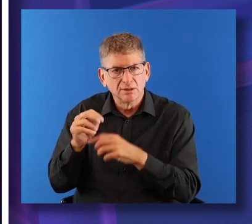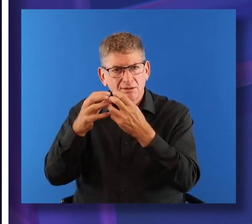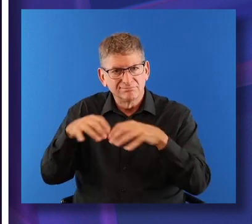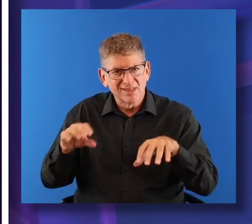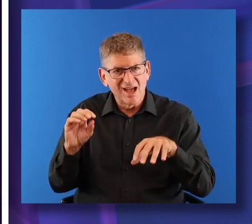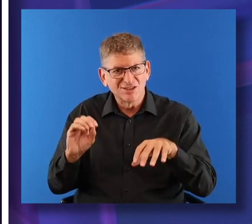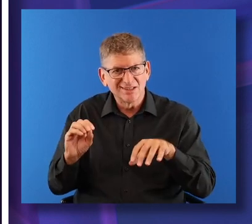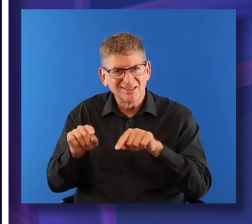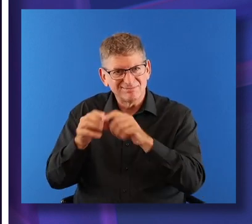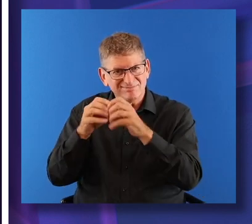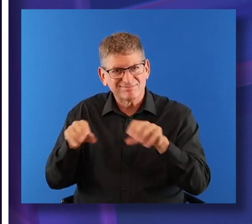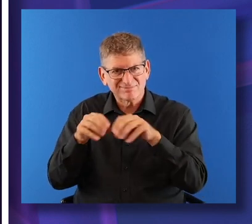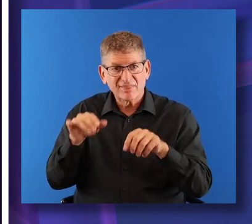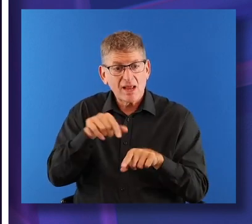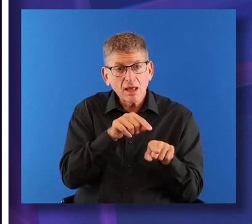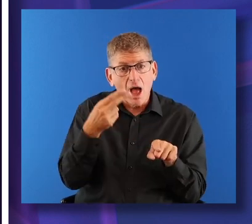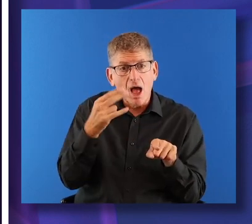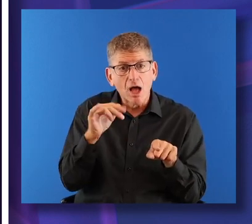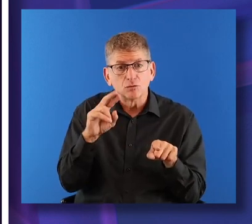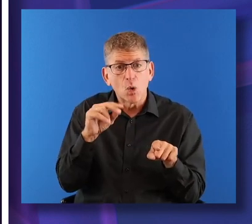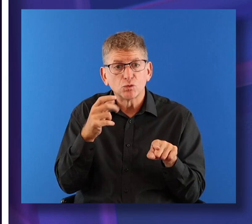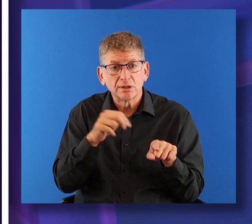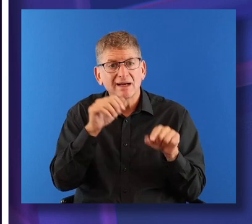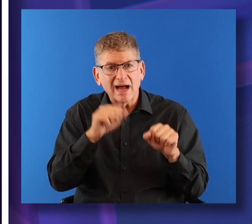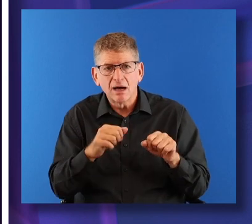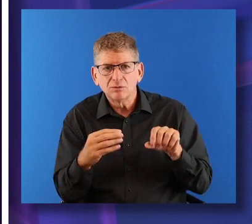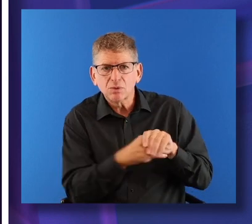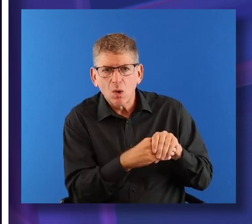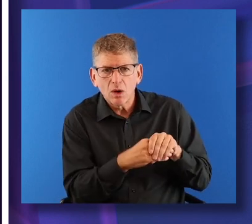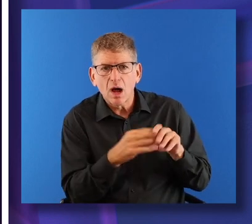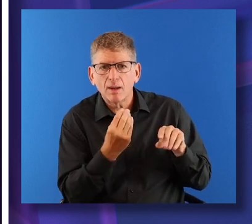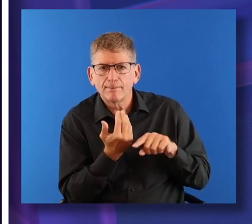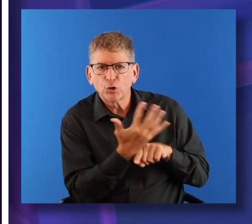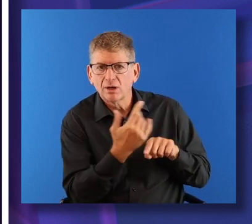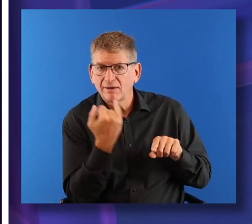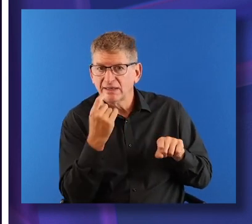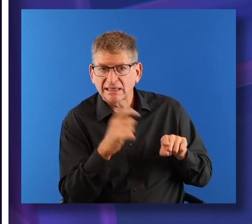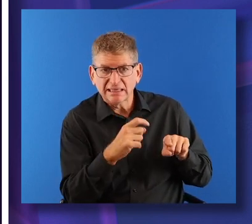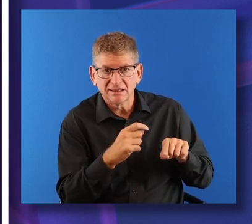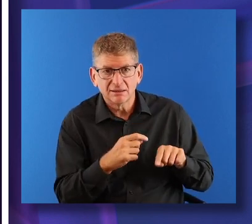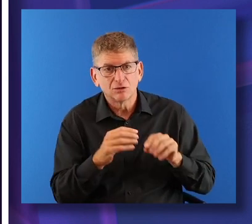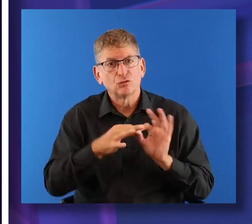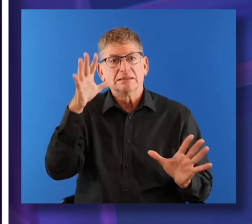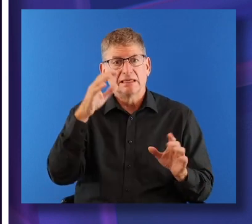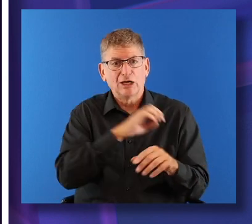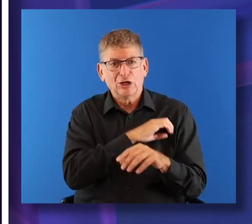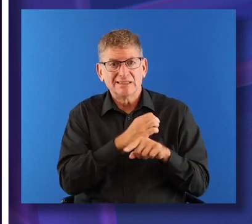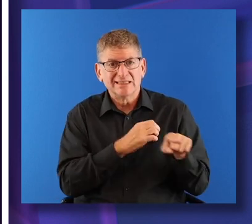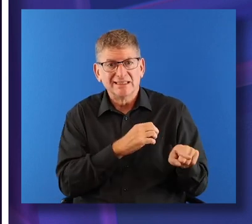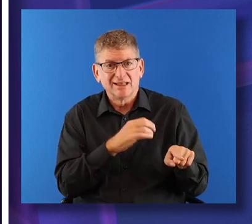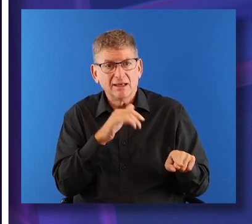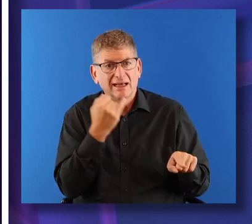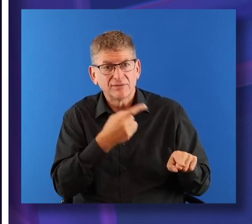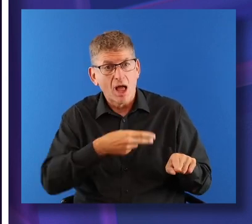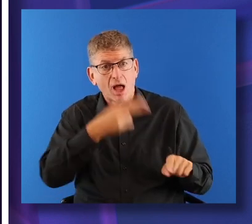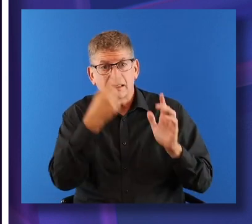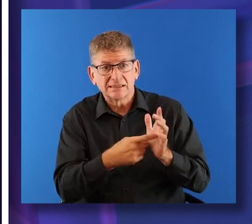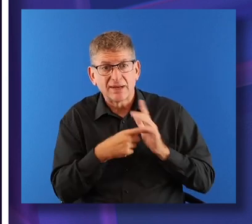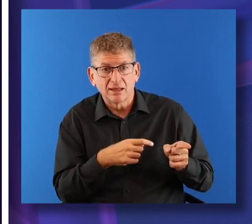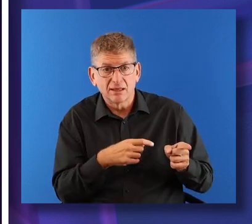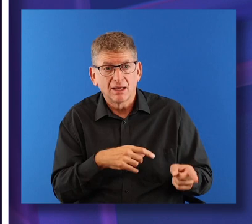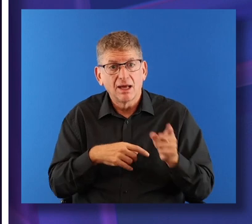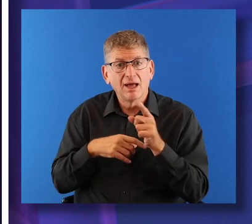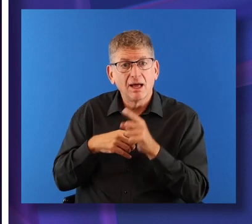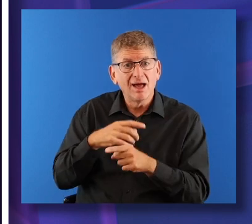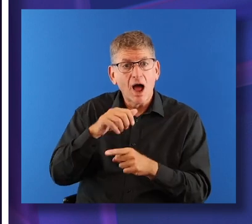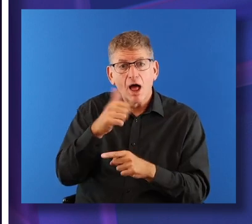oxygen. The hydrogen can then be stored and burned when needed, releasing energy when it is in high demand and other renewable sources are